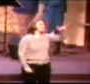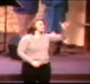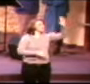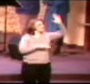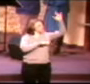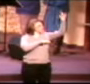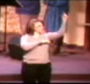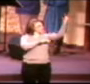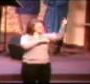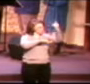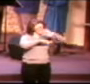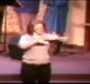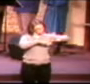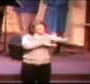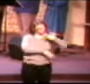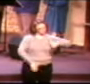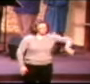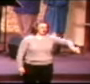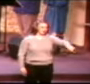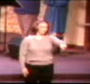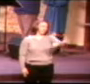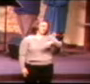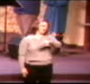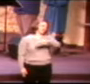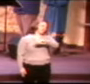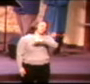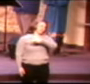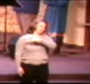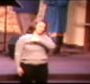end come over